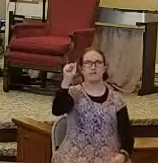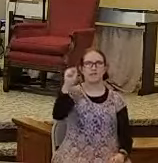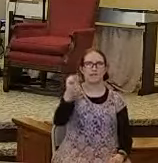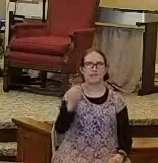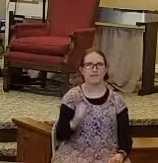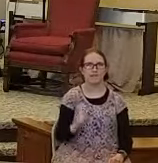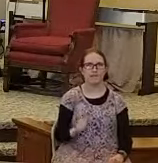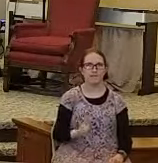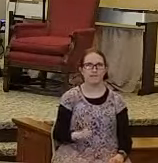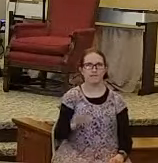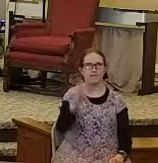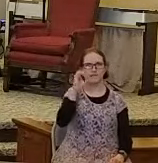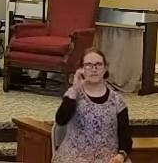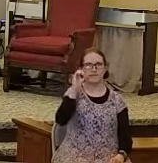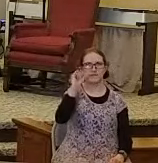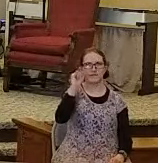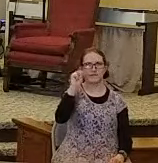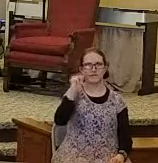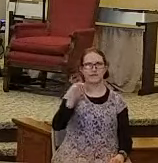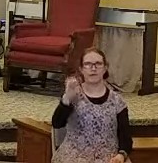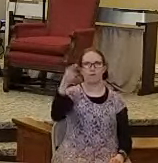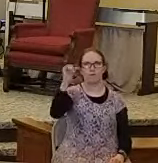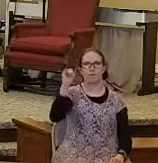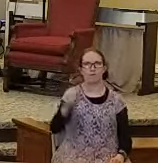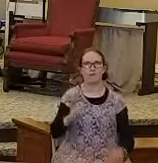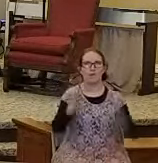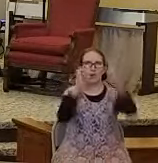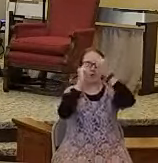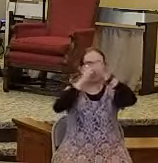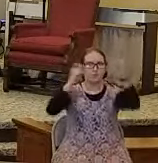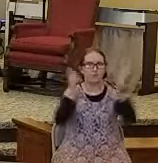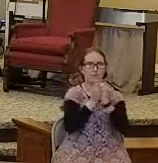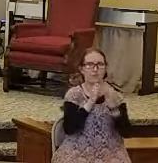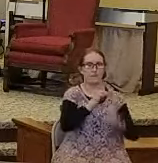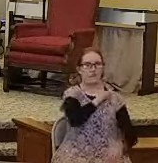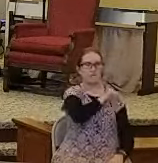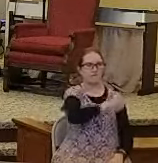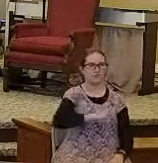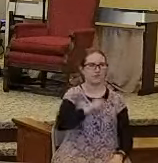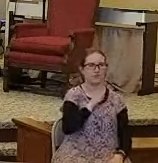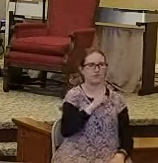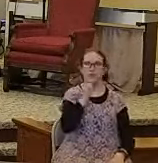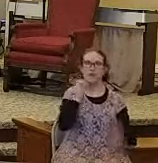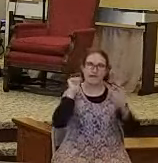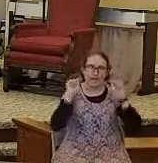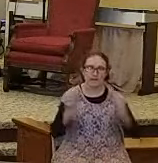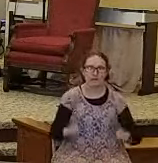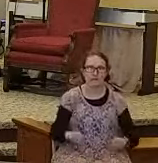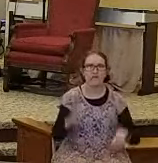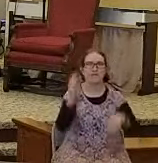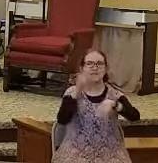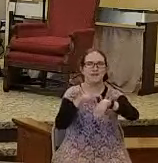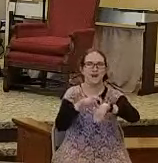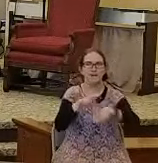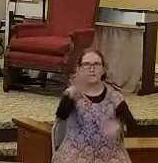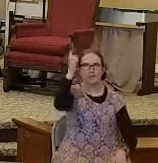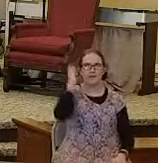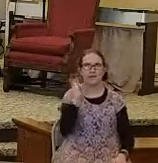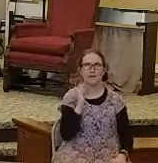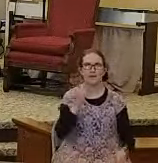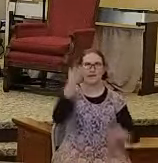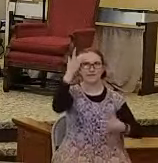to Cincinnati, Ohio. She had hoped to become a missionary, but was unable to at the time because